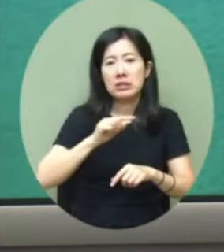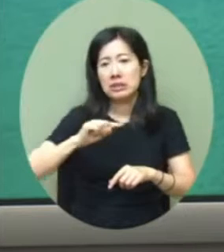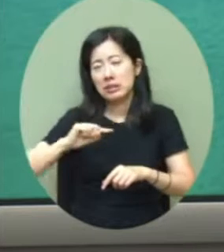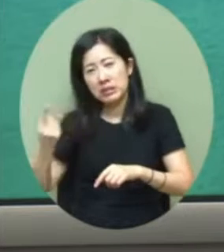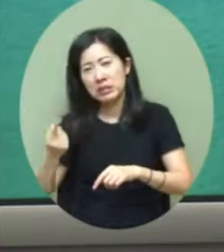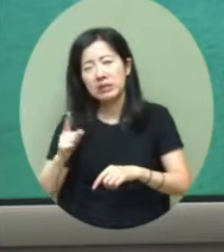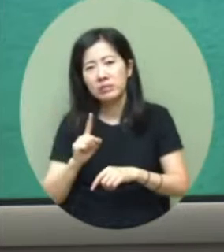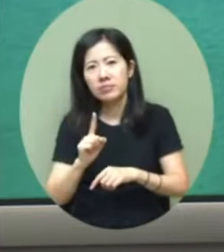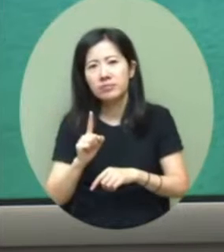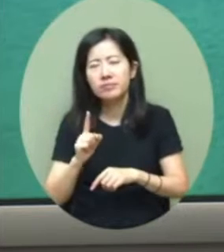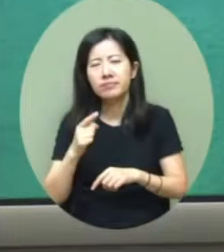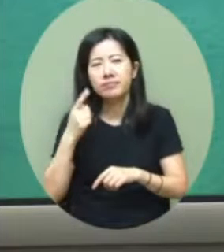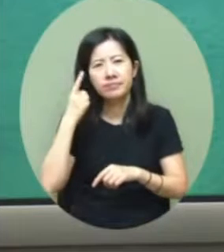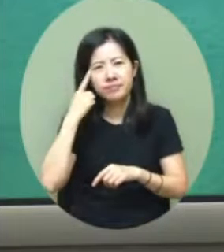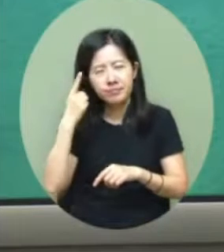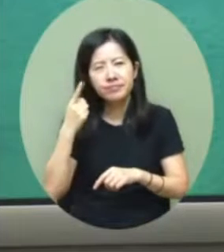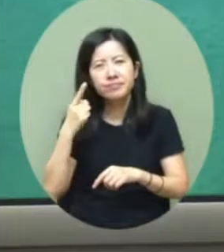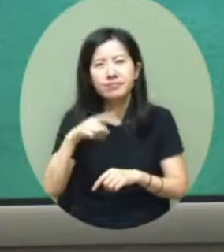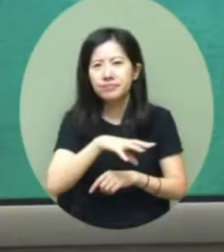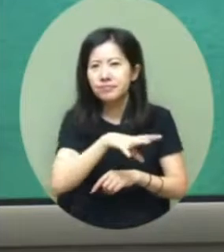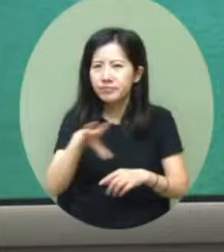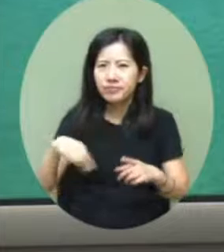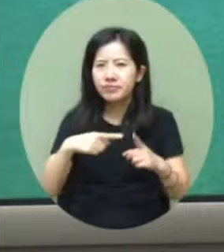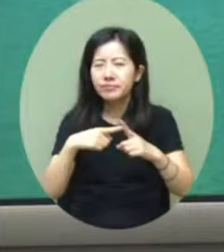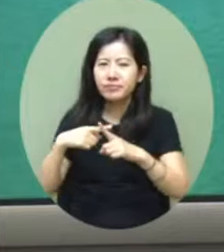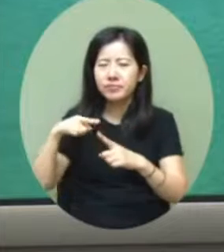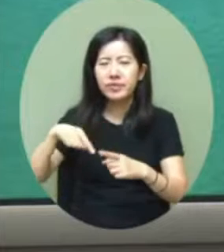plastic tableware.